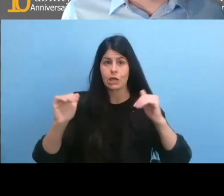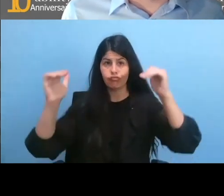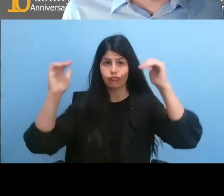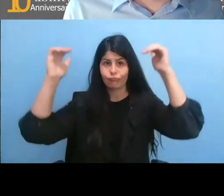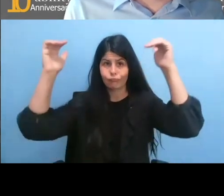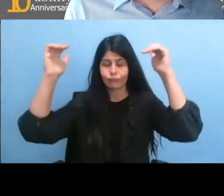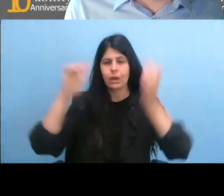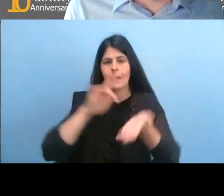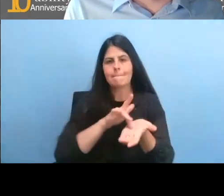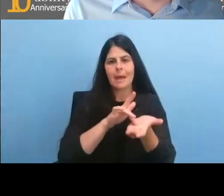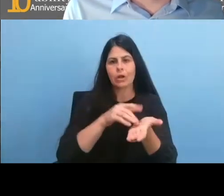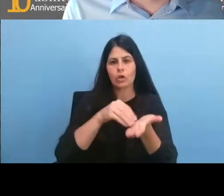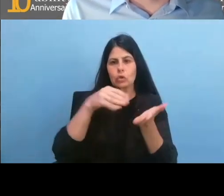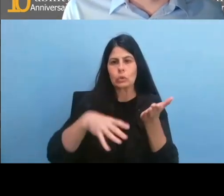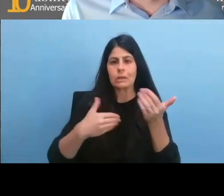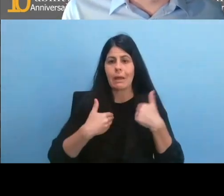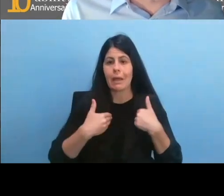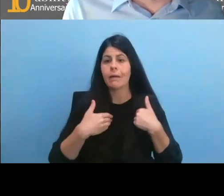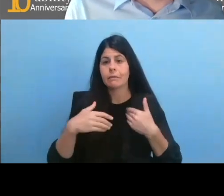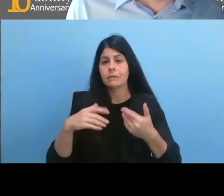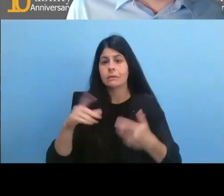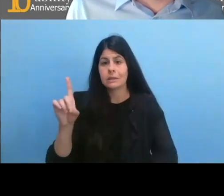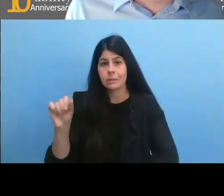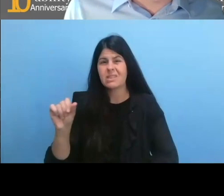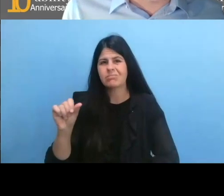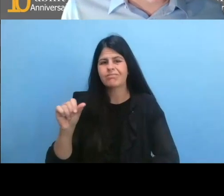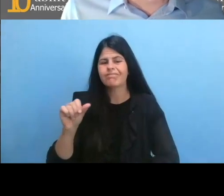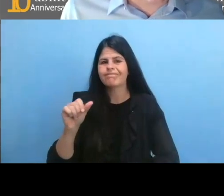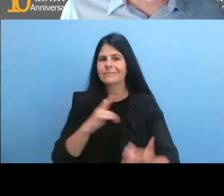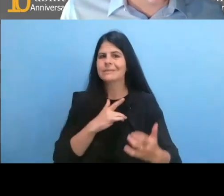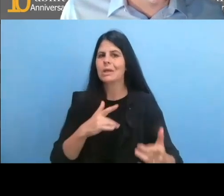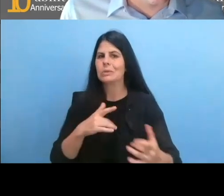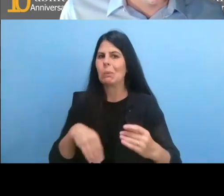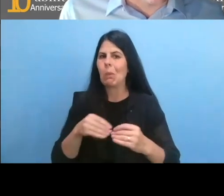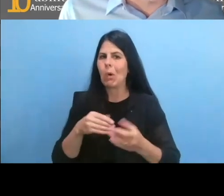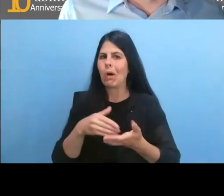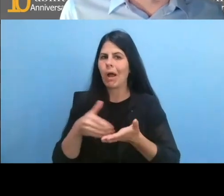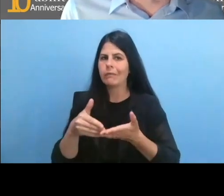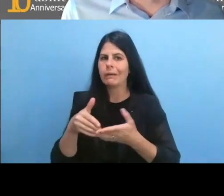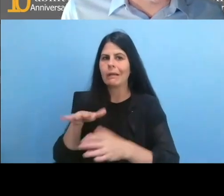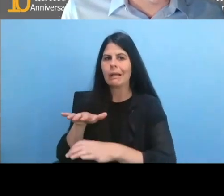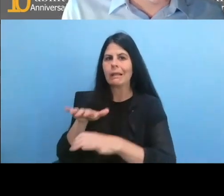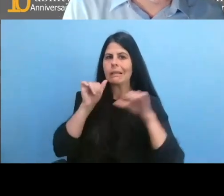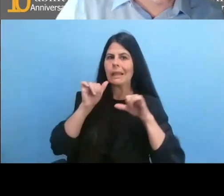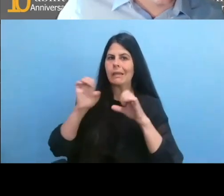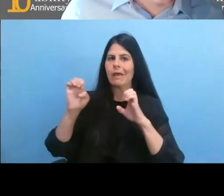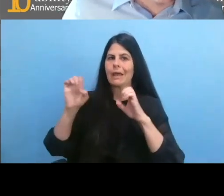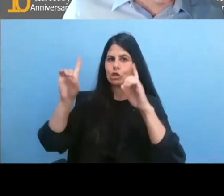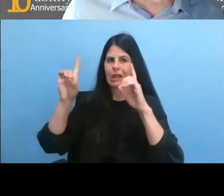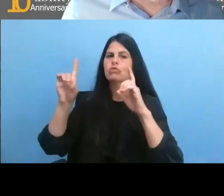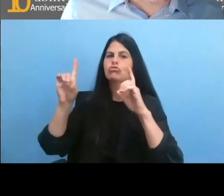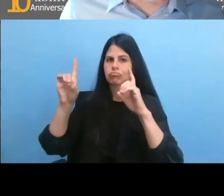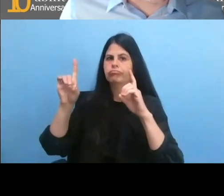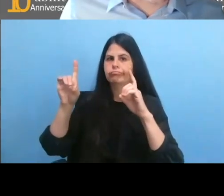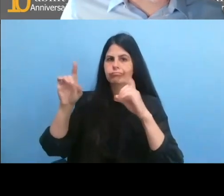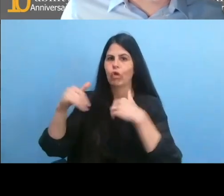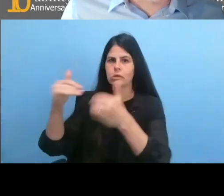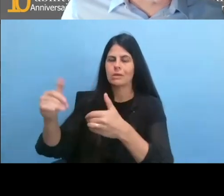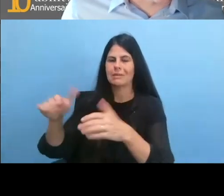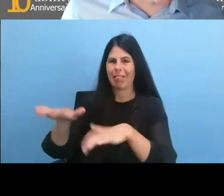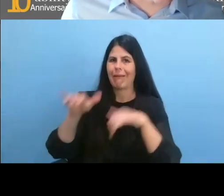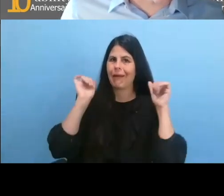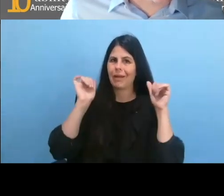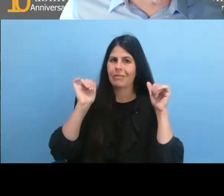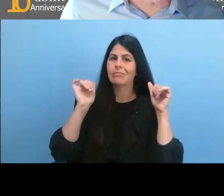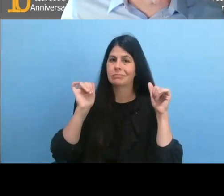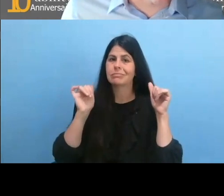students with disabilities are more likely to leave their education practice or their education process. And even though medical